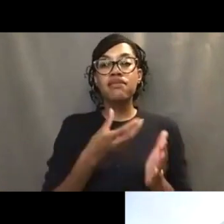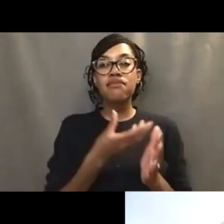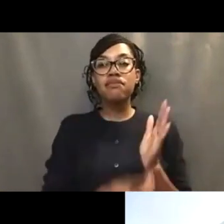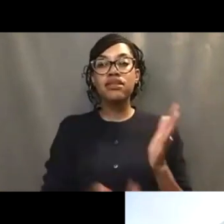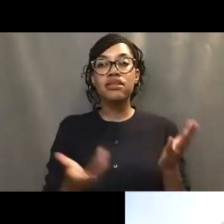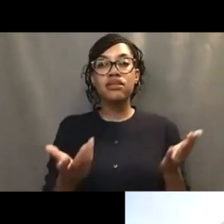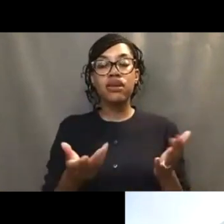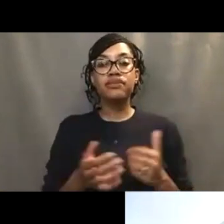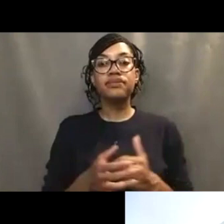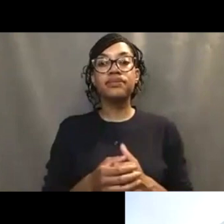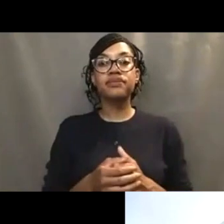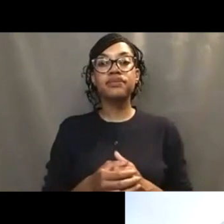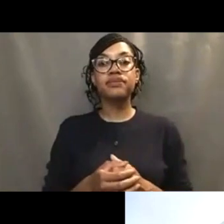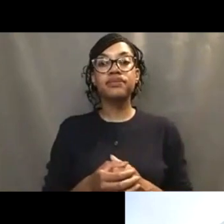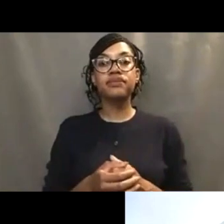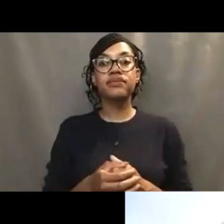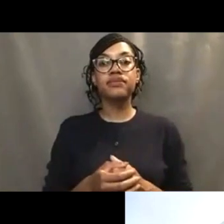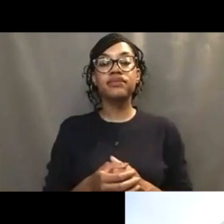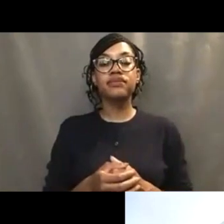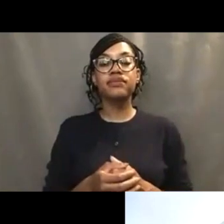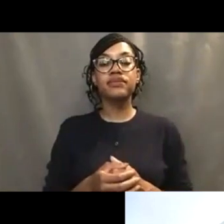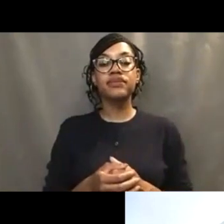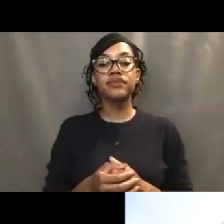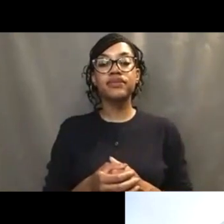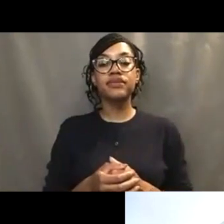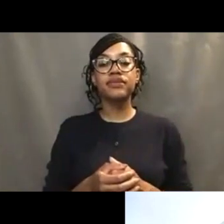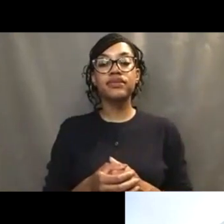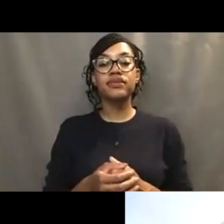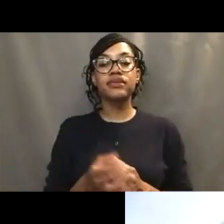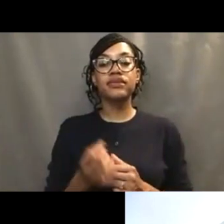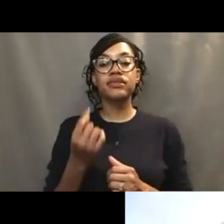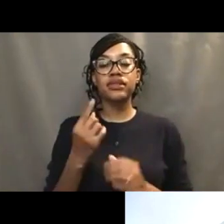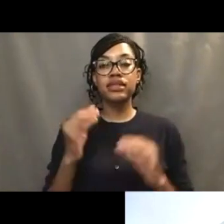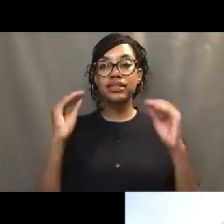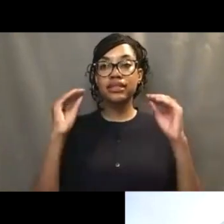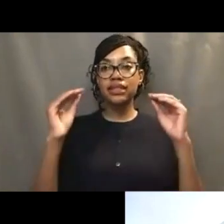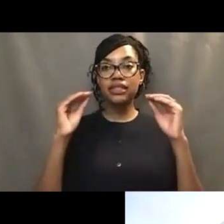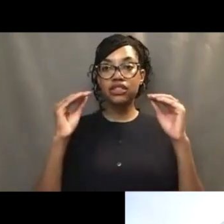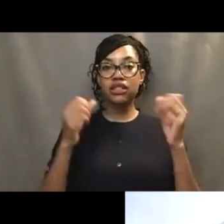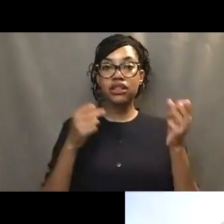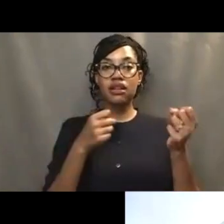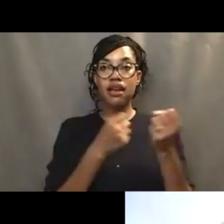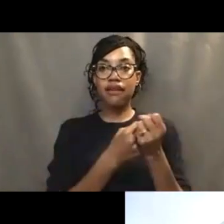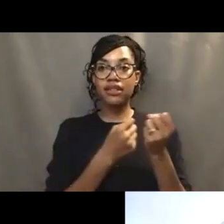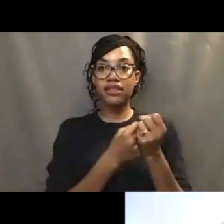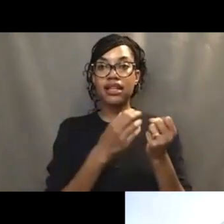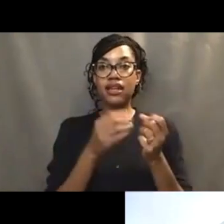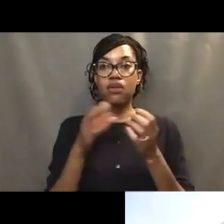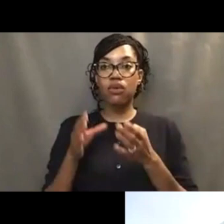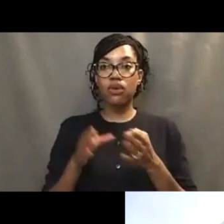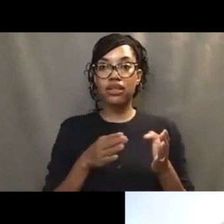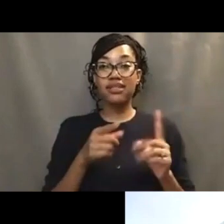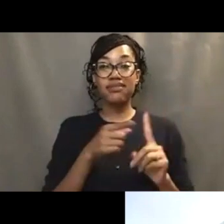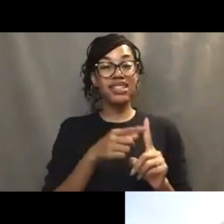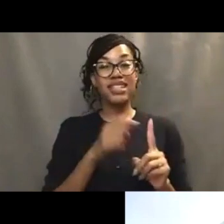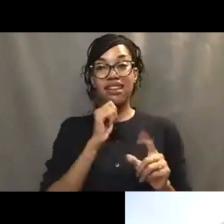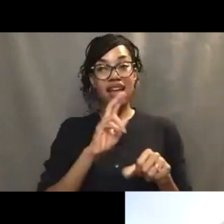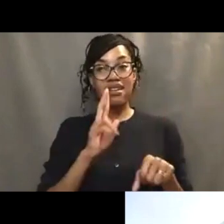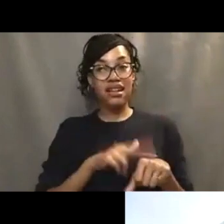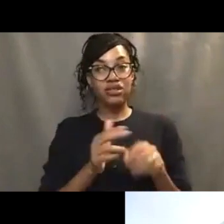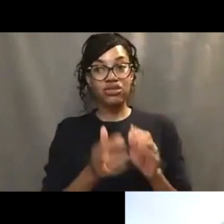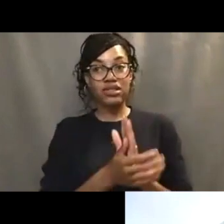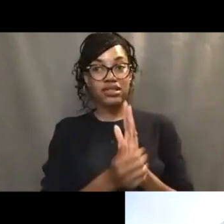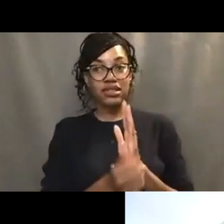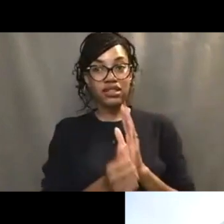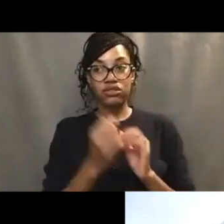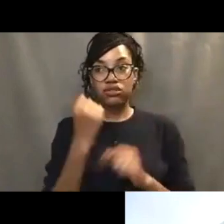the idea of teaching advocacy and organizing. So these are not natural skills for people. And we